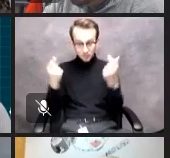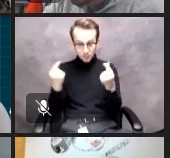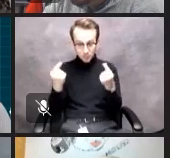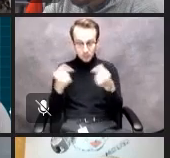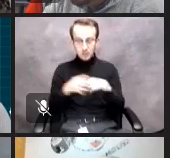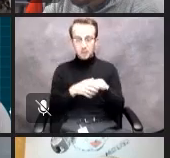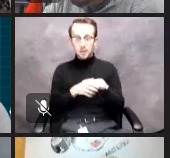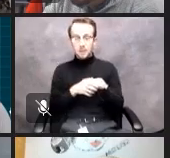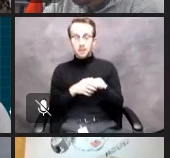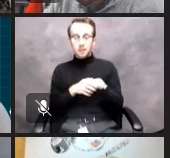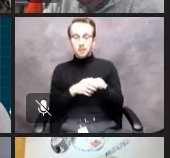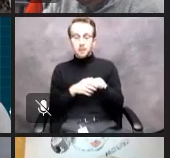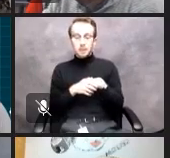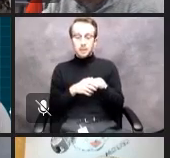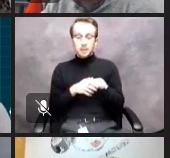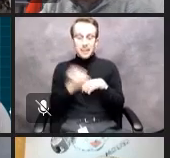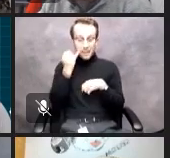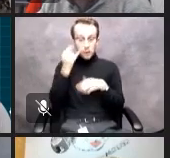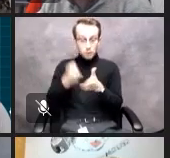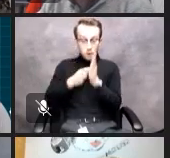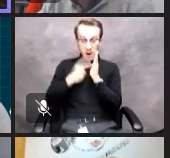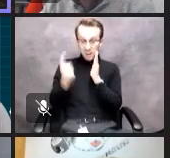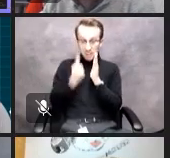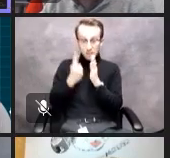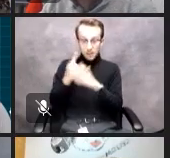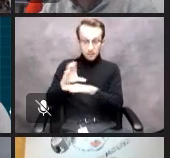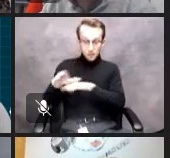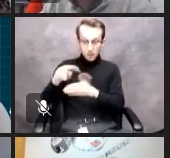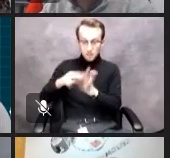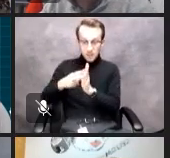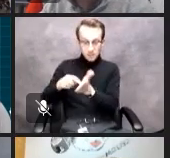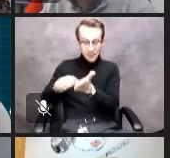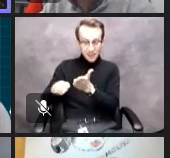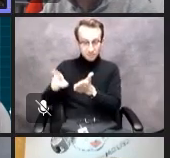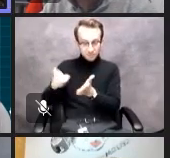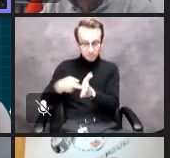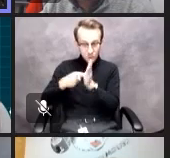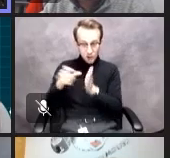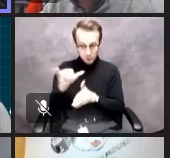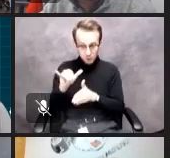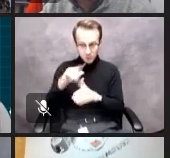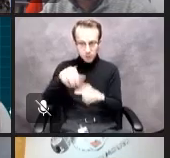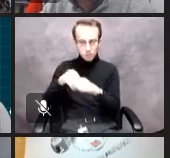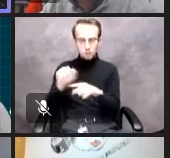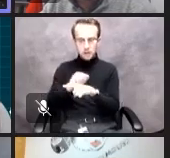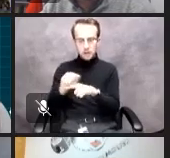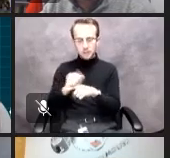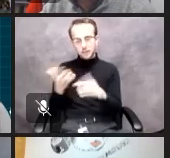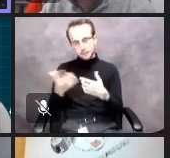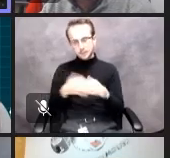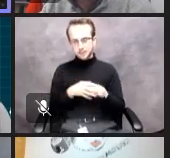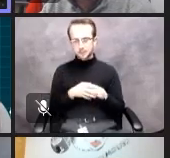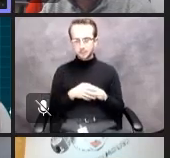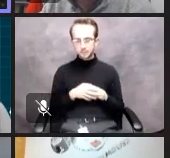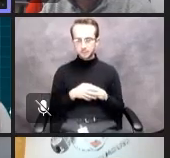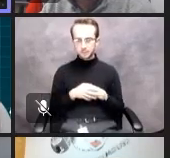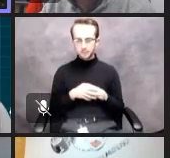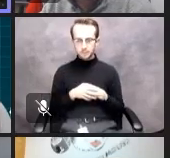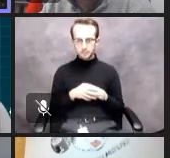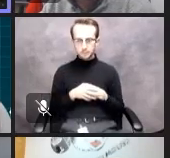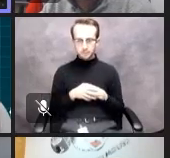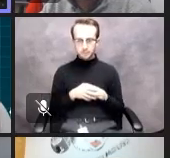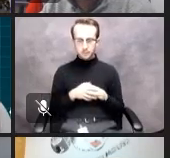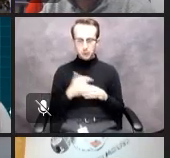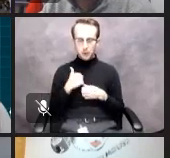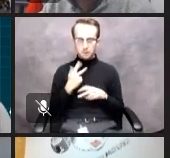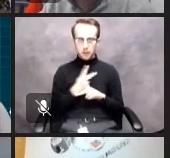require people to do something, you need to pay them for it, and that includes training. And I've found here returning to Kentucky,